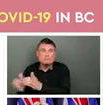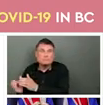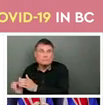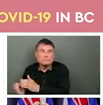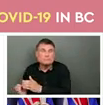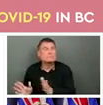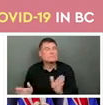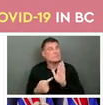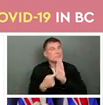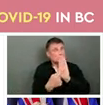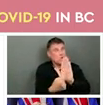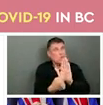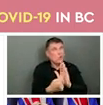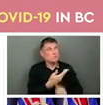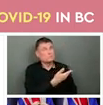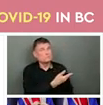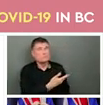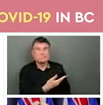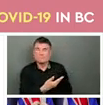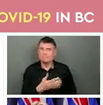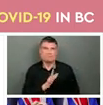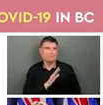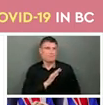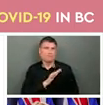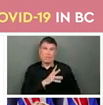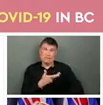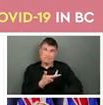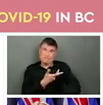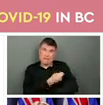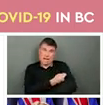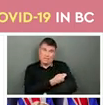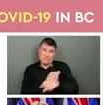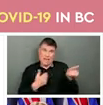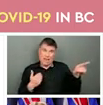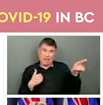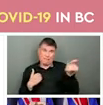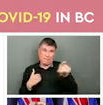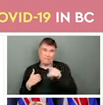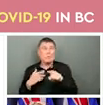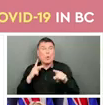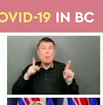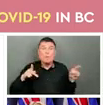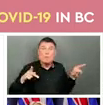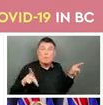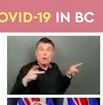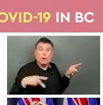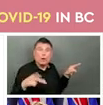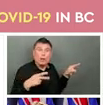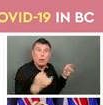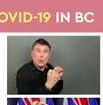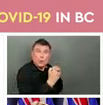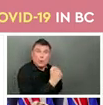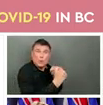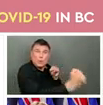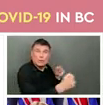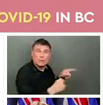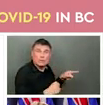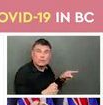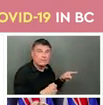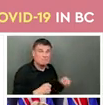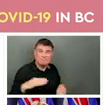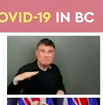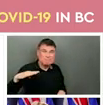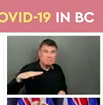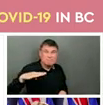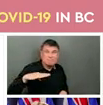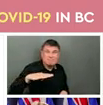where people over age 80, in that purple line, had sustained low rates of disease